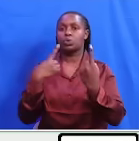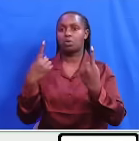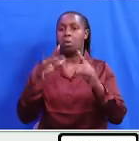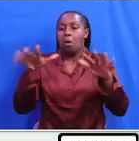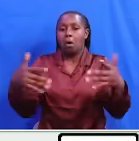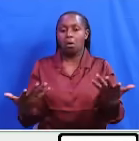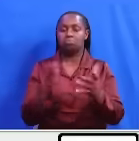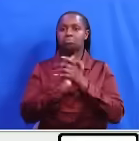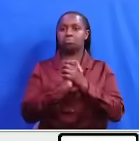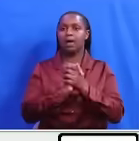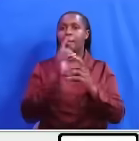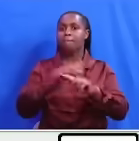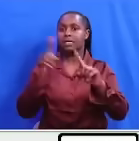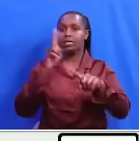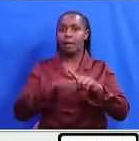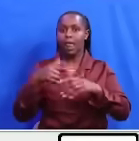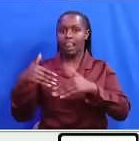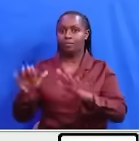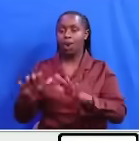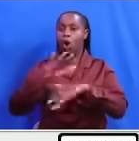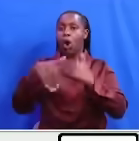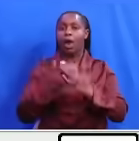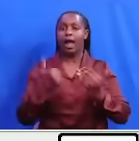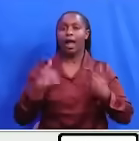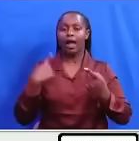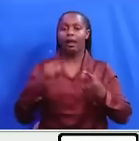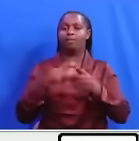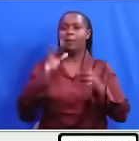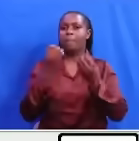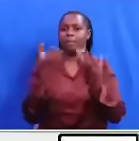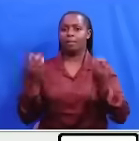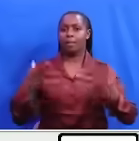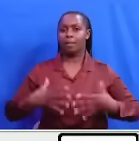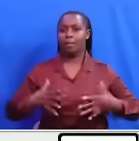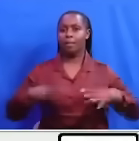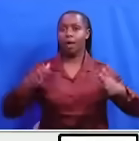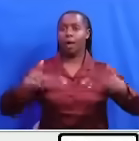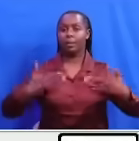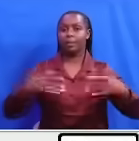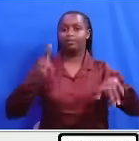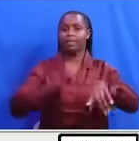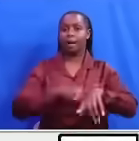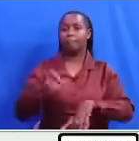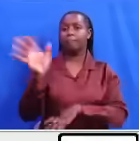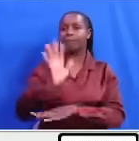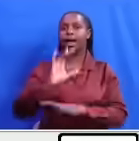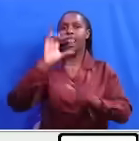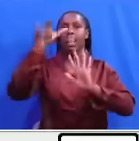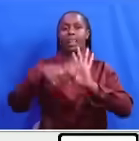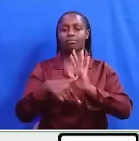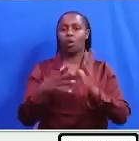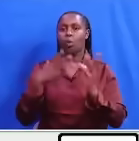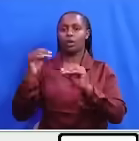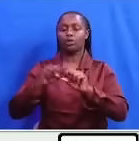greetings. His departure from the grounds were marked with an ecstatic crowd waving him goodbye. Later, he took to his